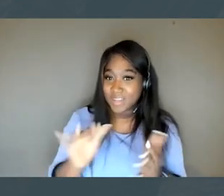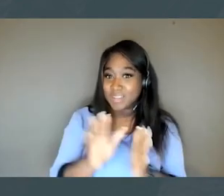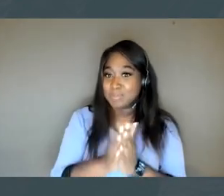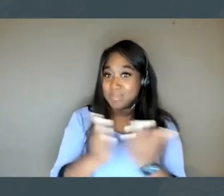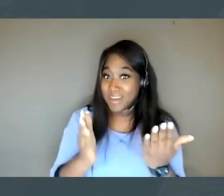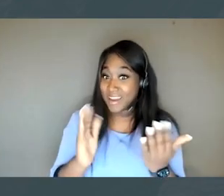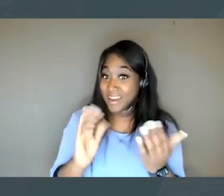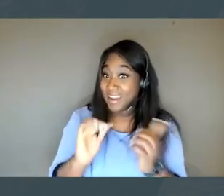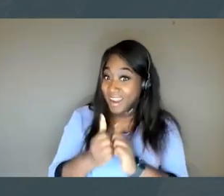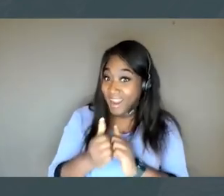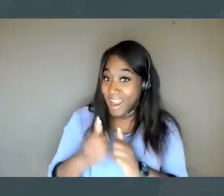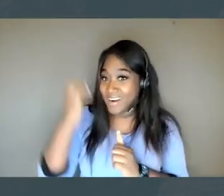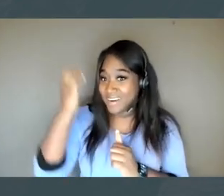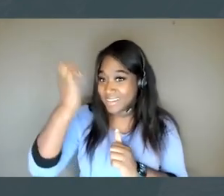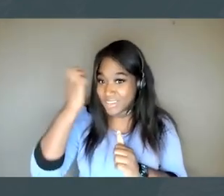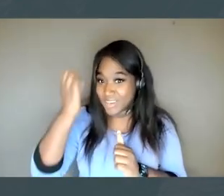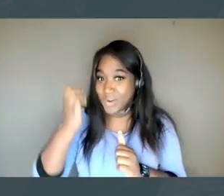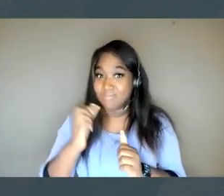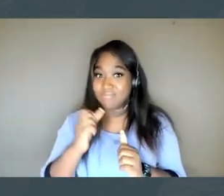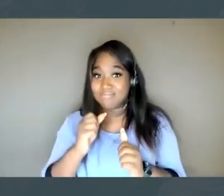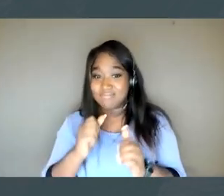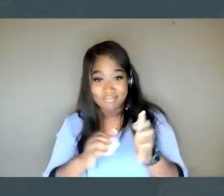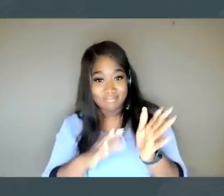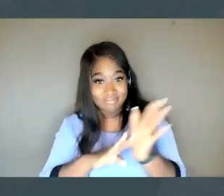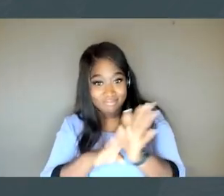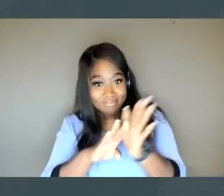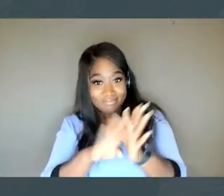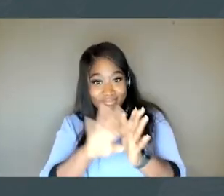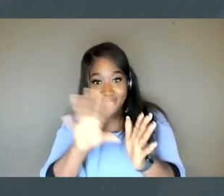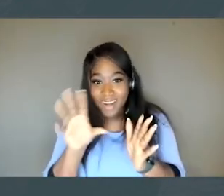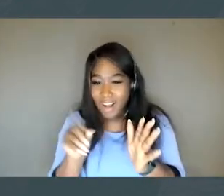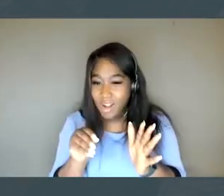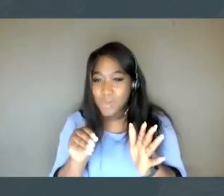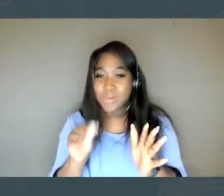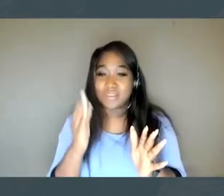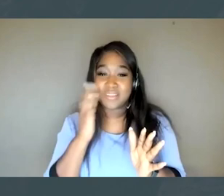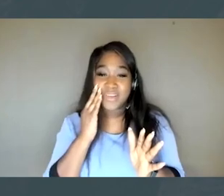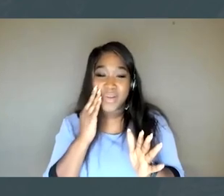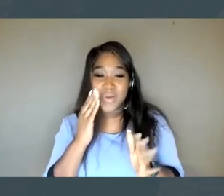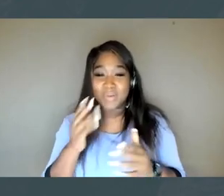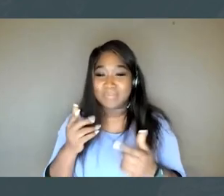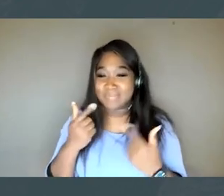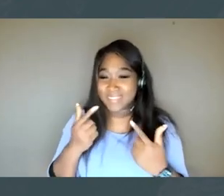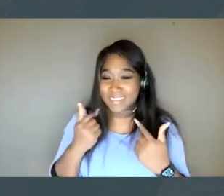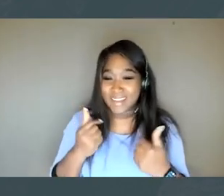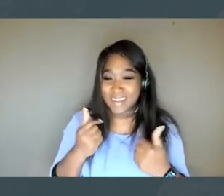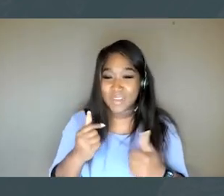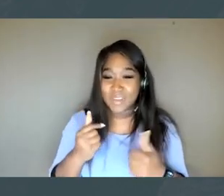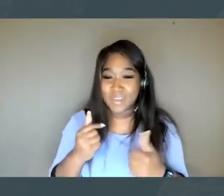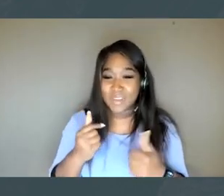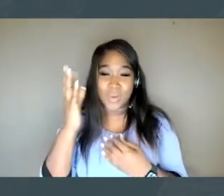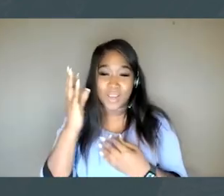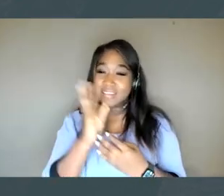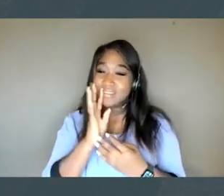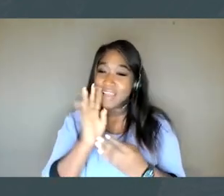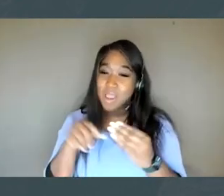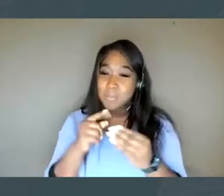and so it's like, we're talking about these, you know, historical processes that